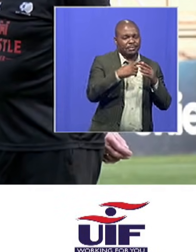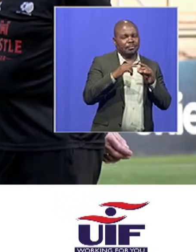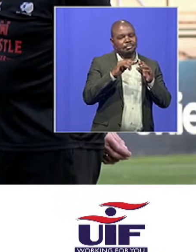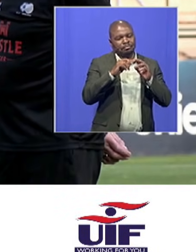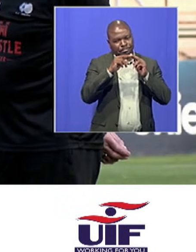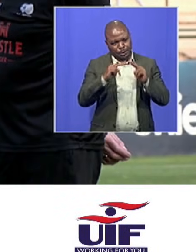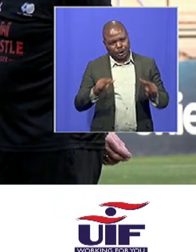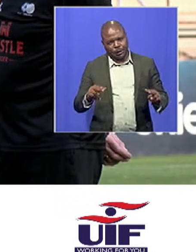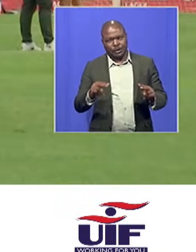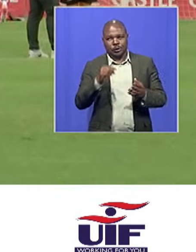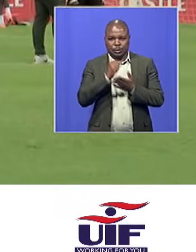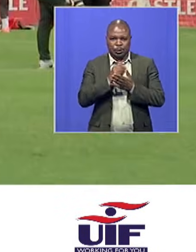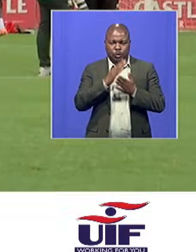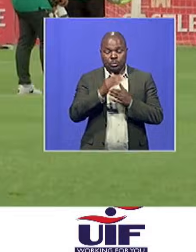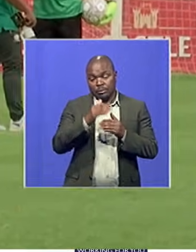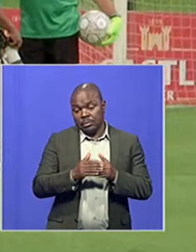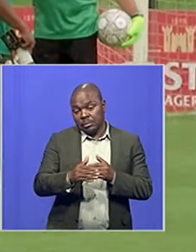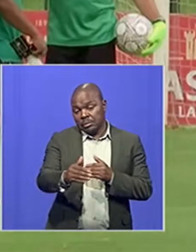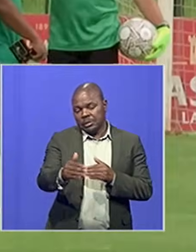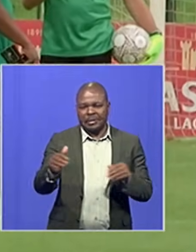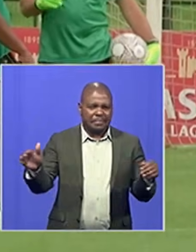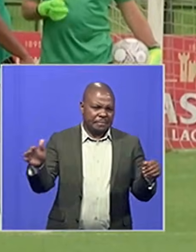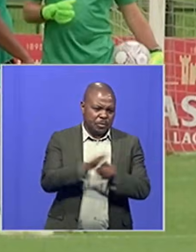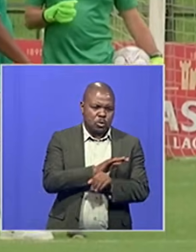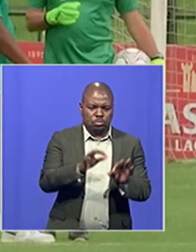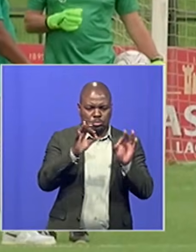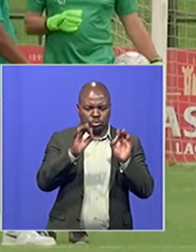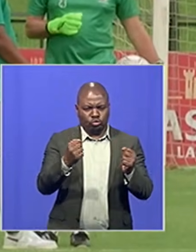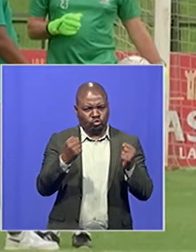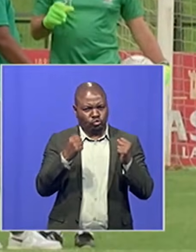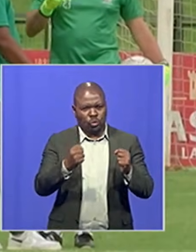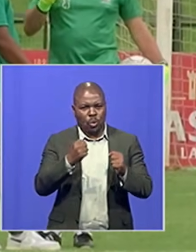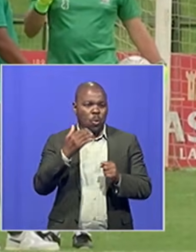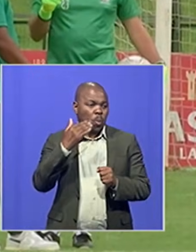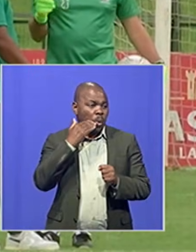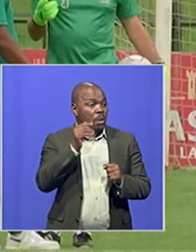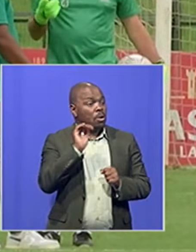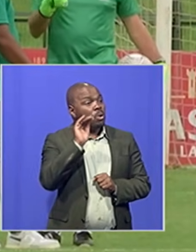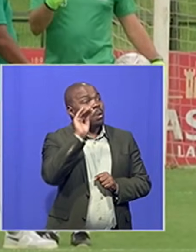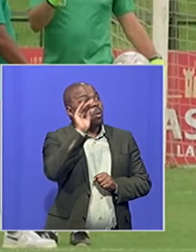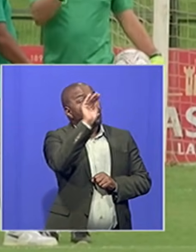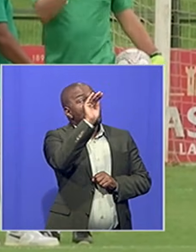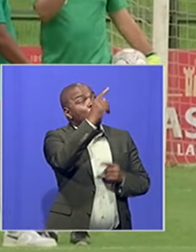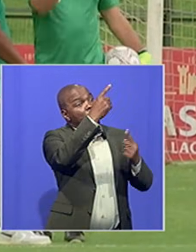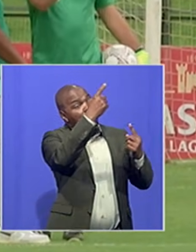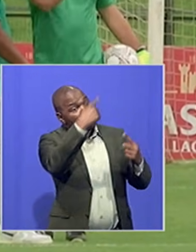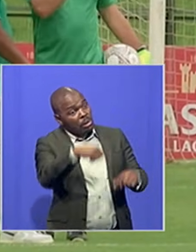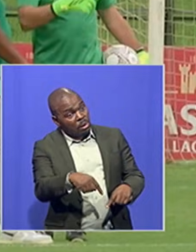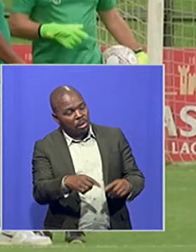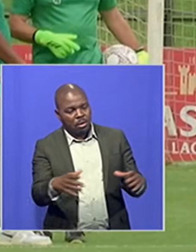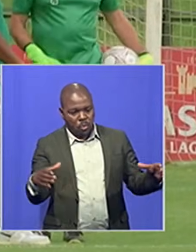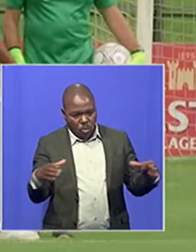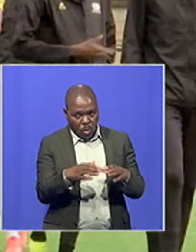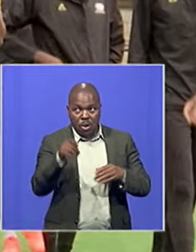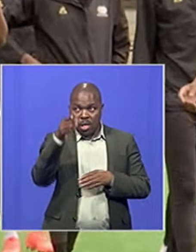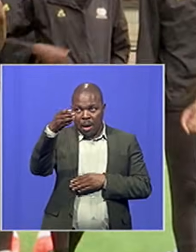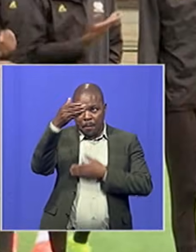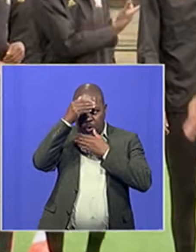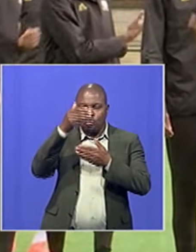gore ba tla bo ba le mo matleng a feleletseng fela fa batshameki ba ka moseja ba sena go kopana le bona kwa